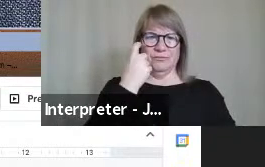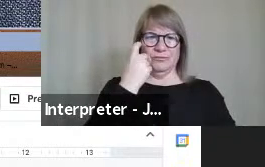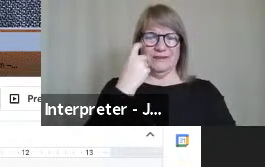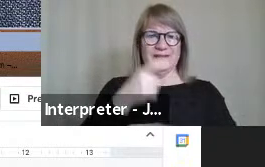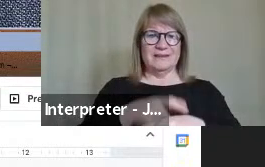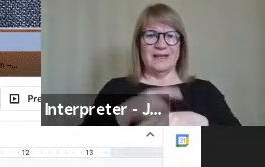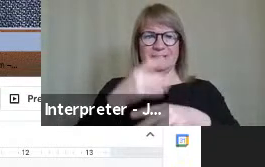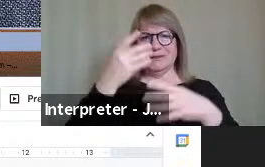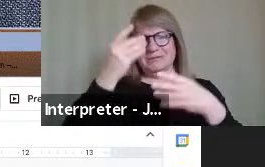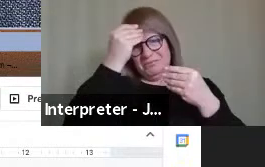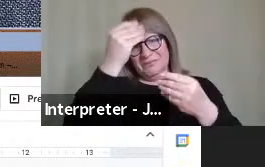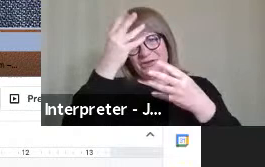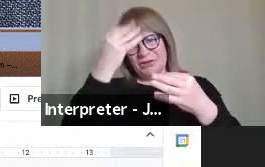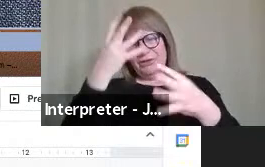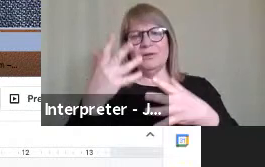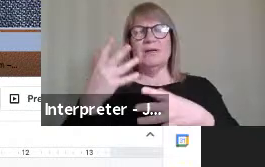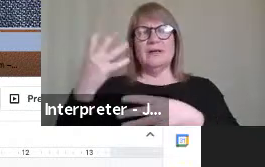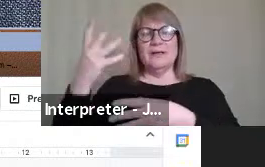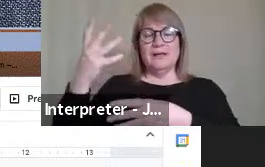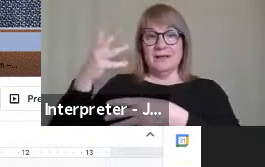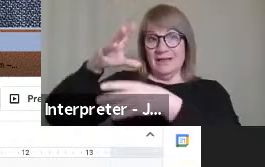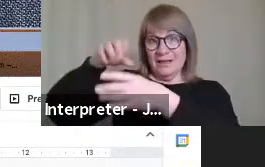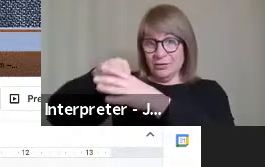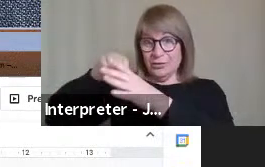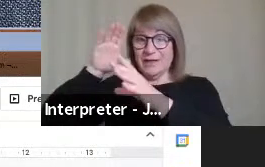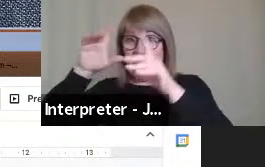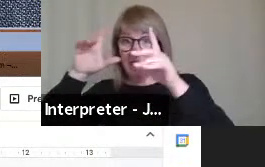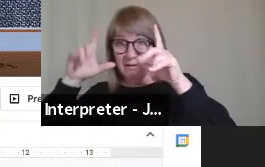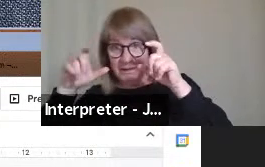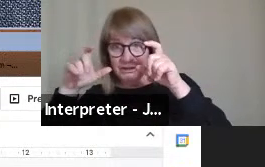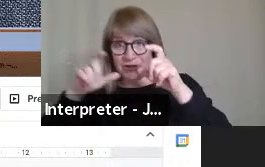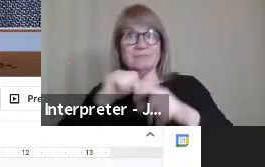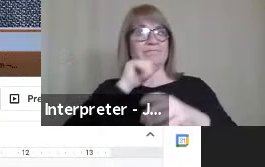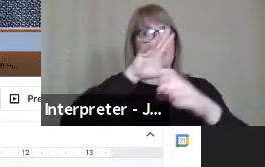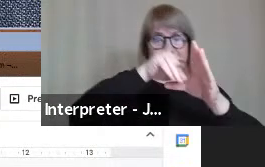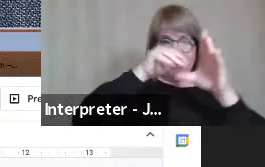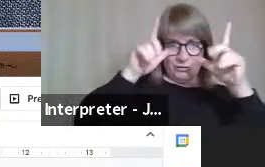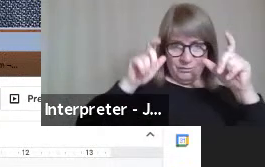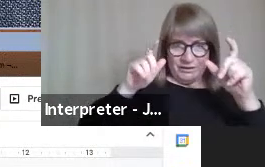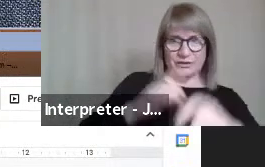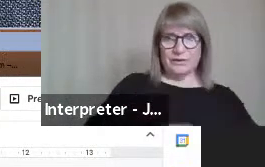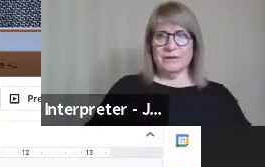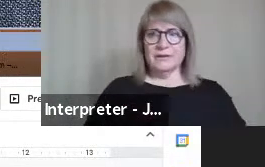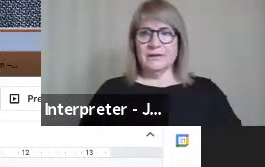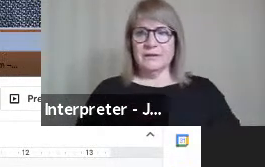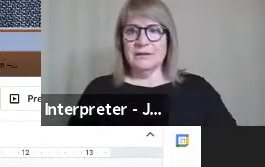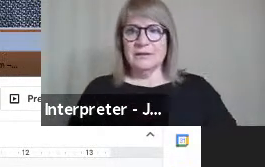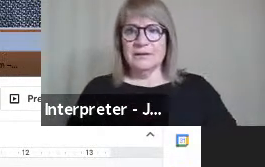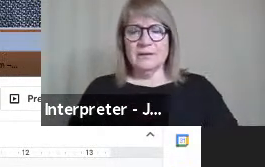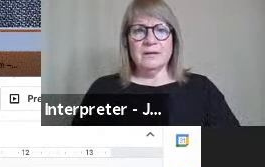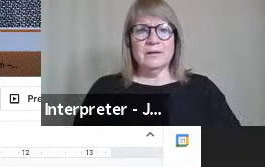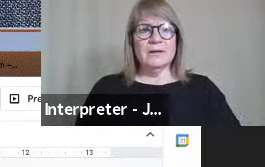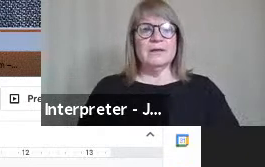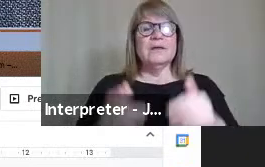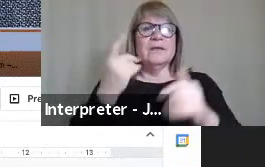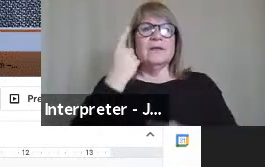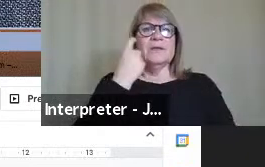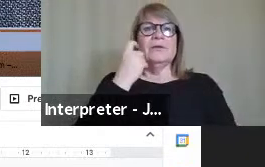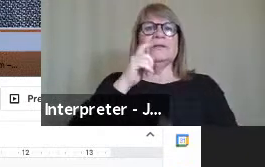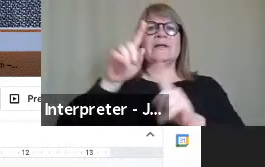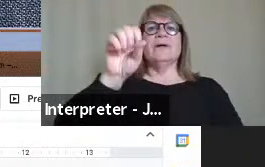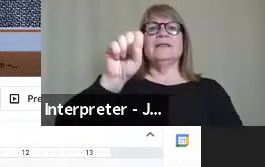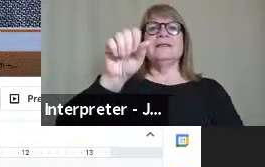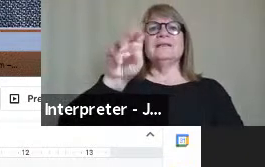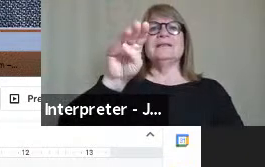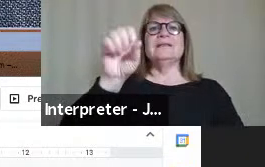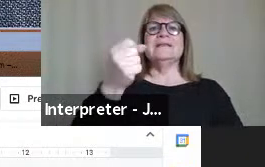what's in the photo and what's not and so i'm going to start with this story of a few weeks ago i went to sam's club because personally i prefer over